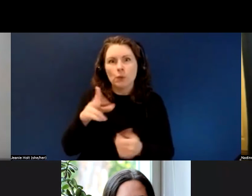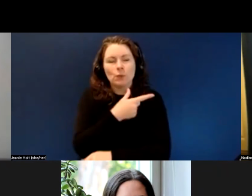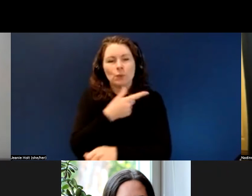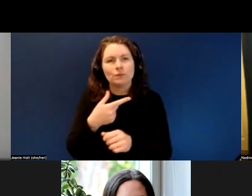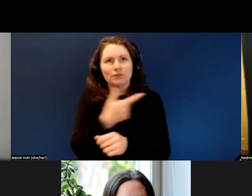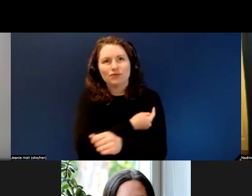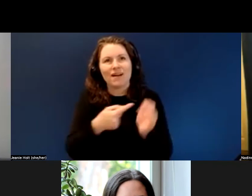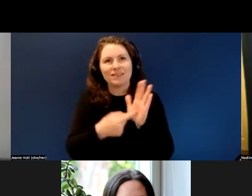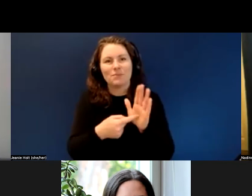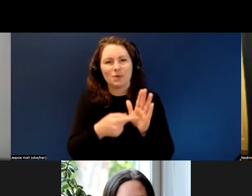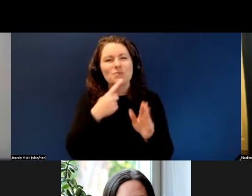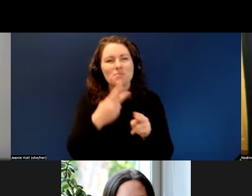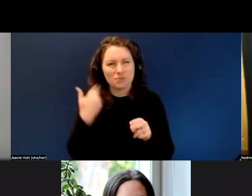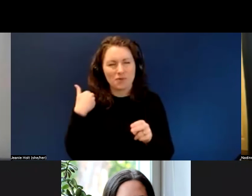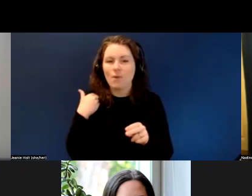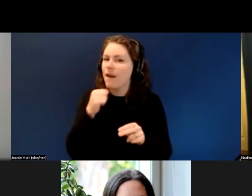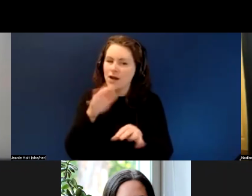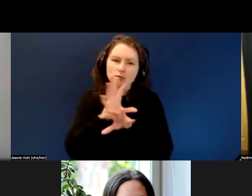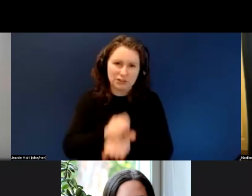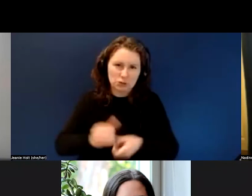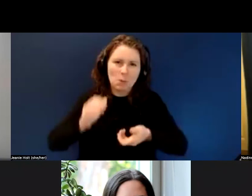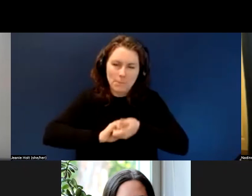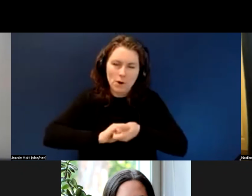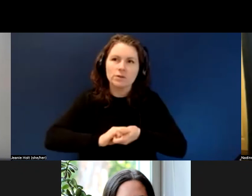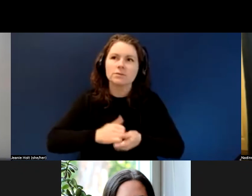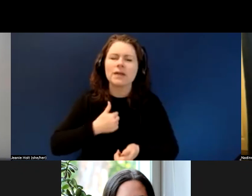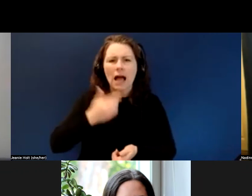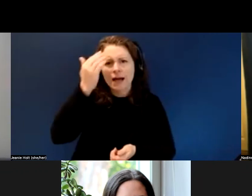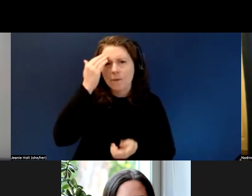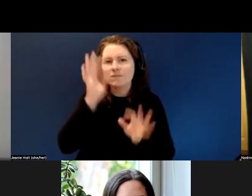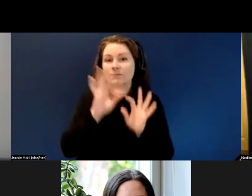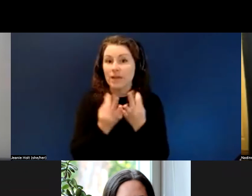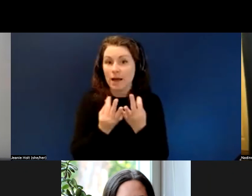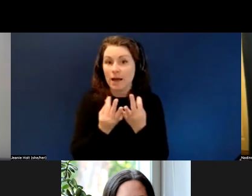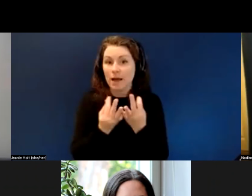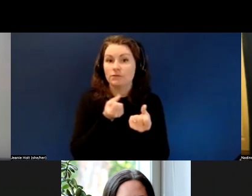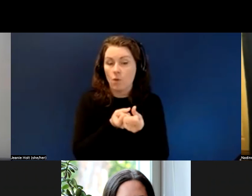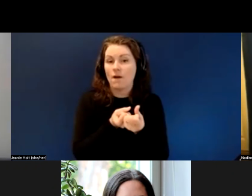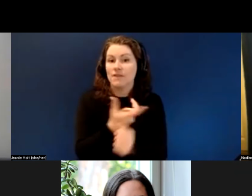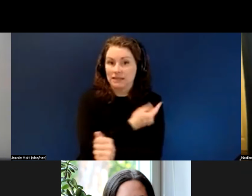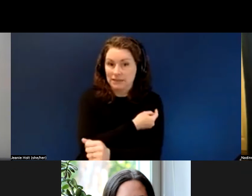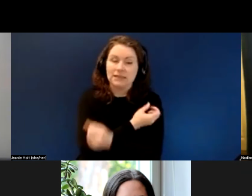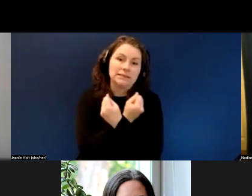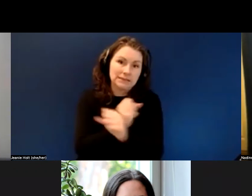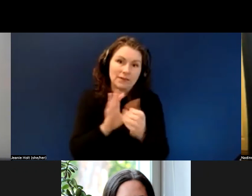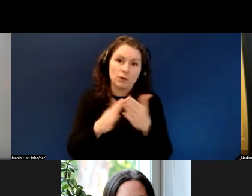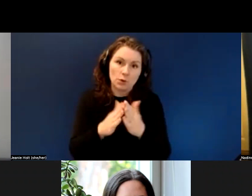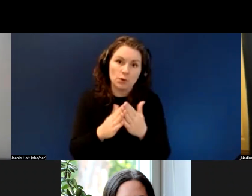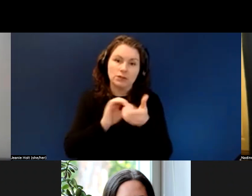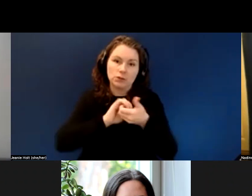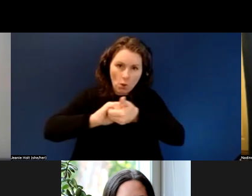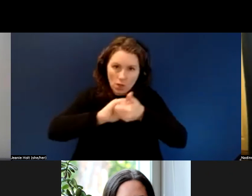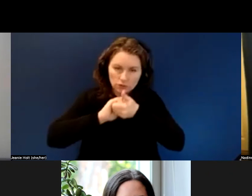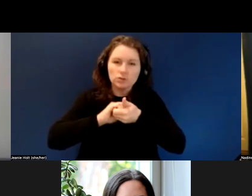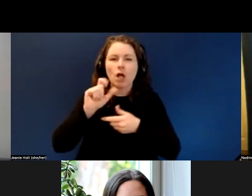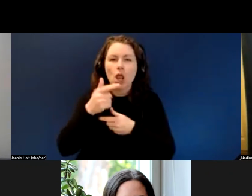had talked earlier about non-traditional partners. And I know that Maine Families for Vaccines and Safe Communities Coalition, when I look at the logos and